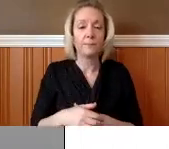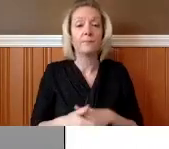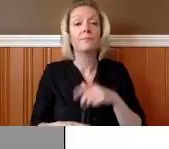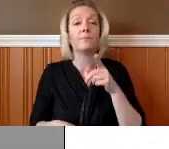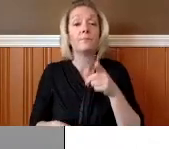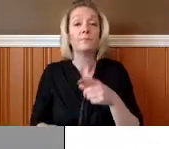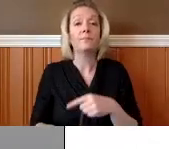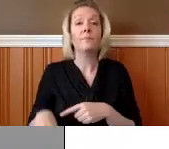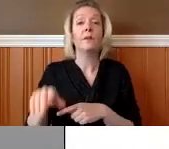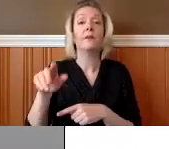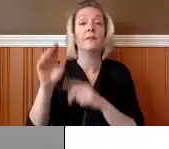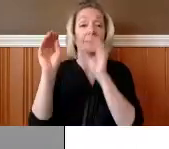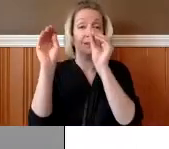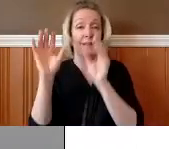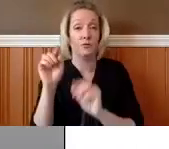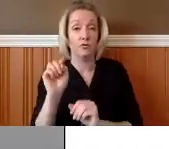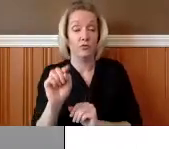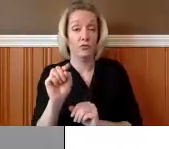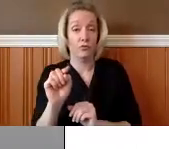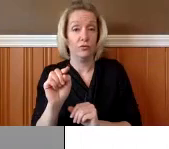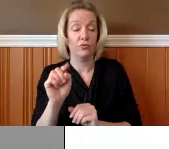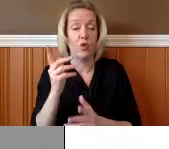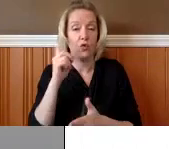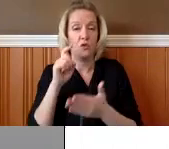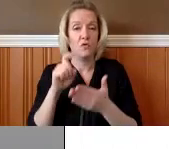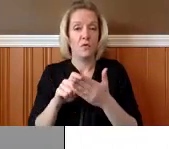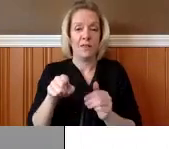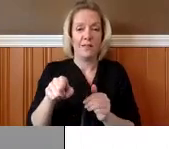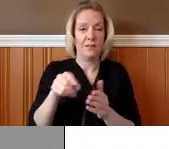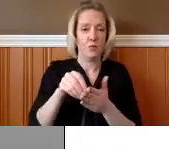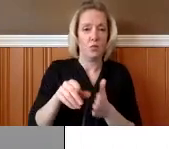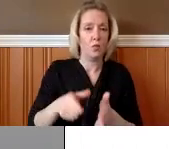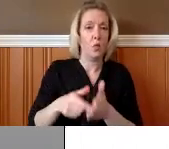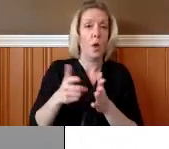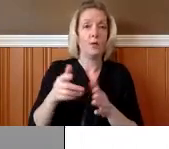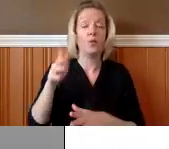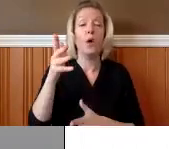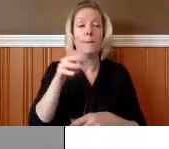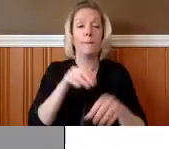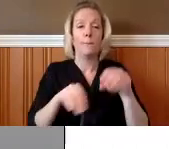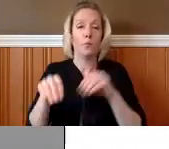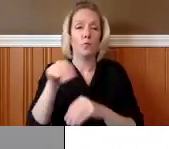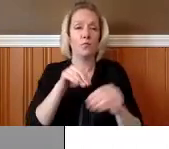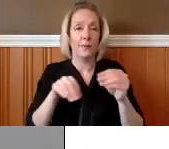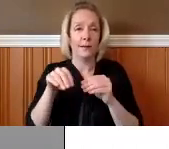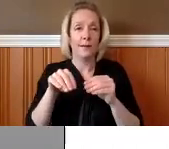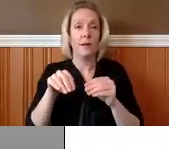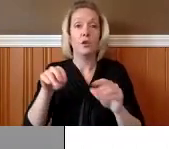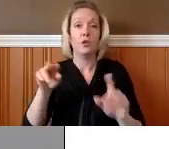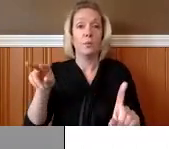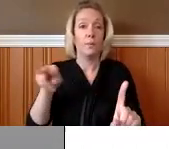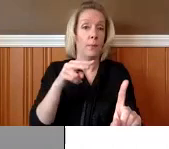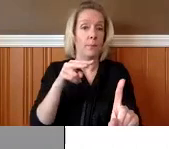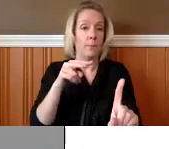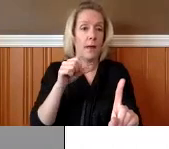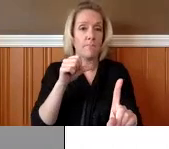that this student needs movement to initiate and sustain visual attention.